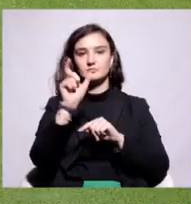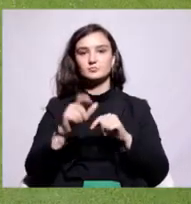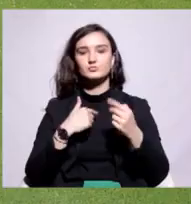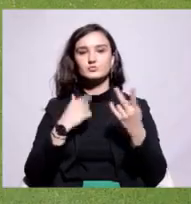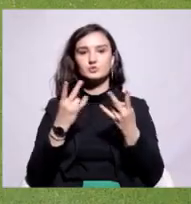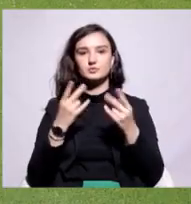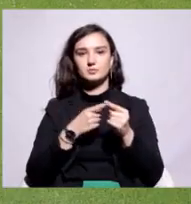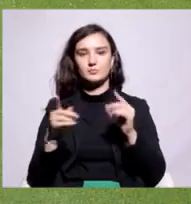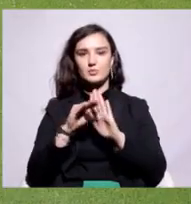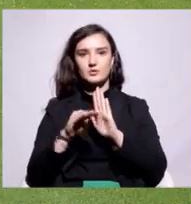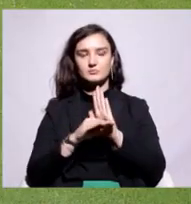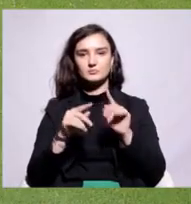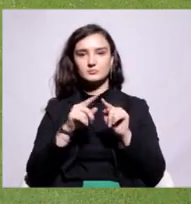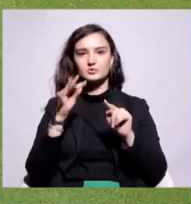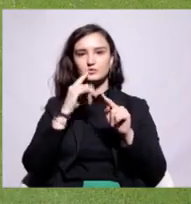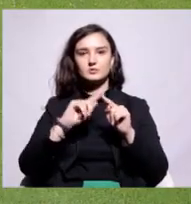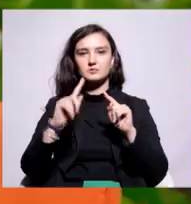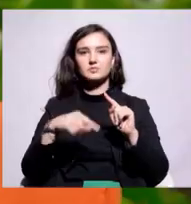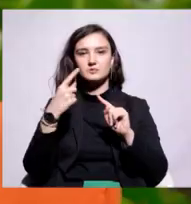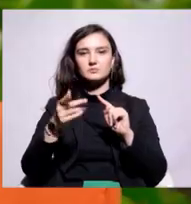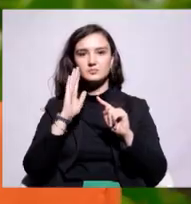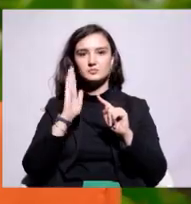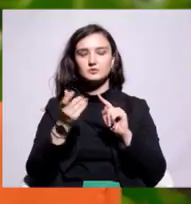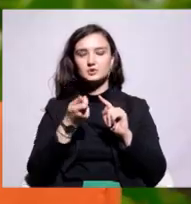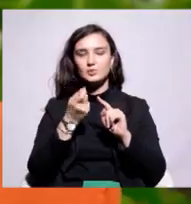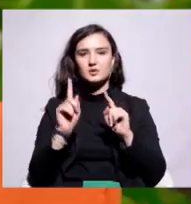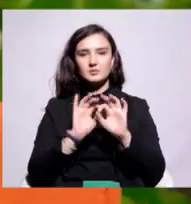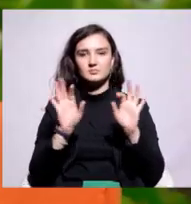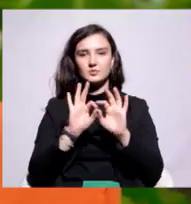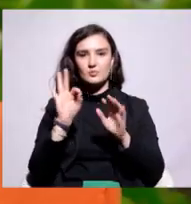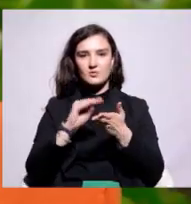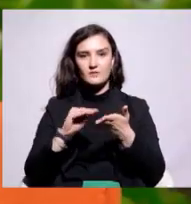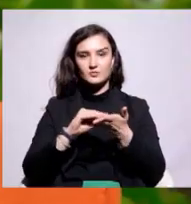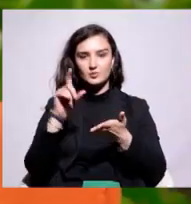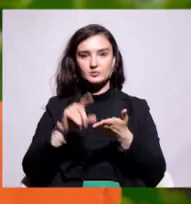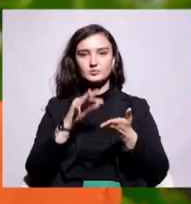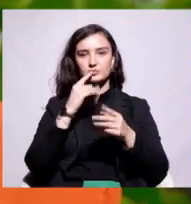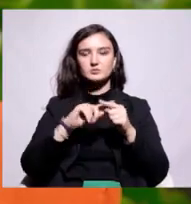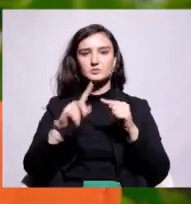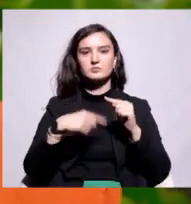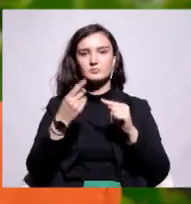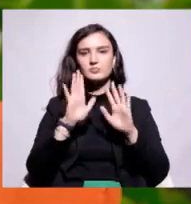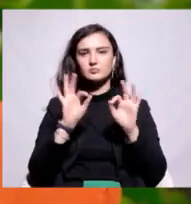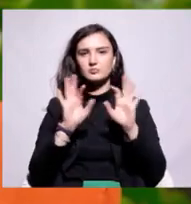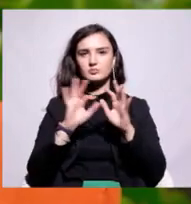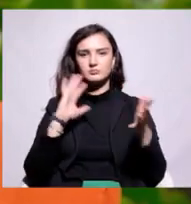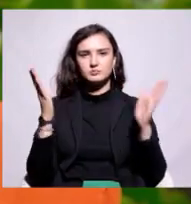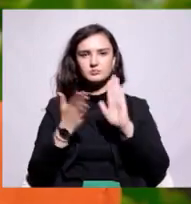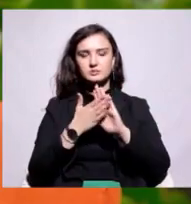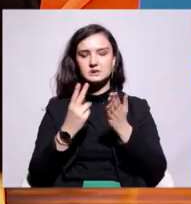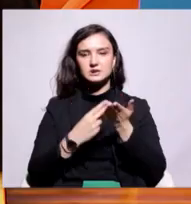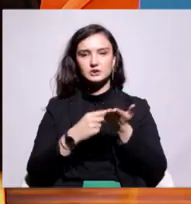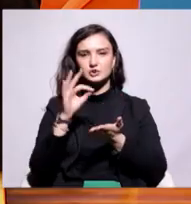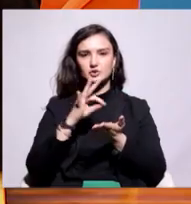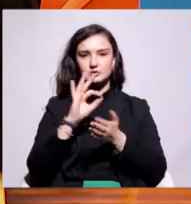need during the program. Then we will say a few things about the author. After, we will talk about the summary of the